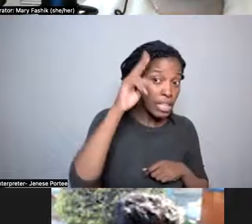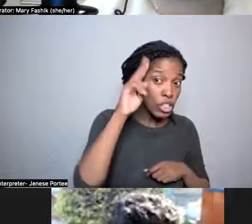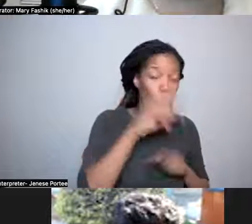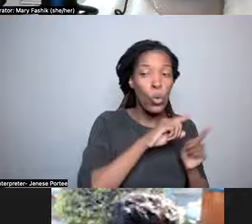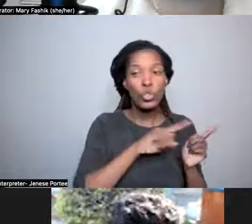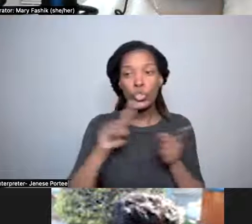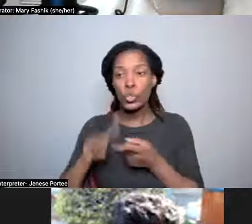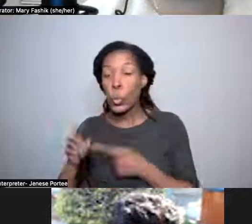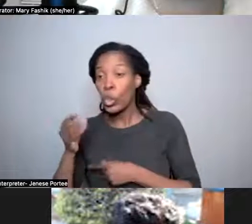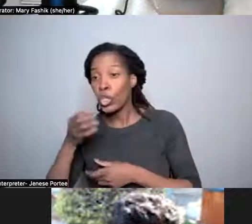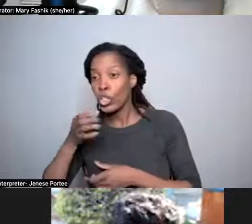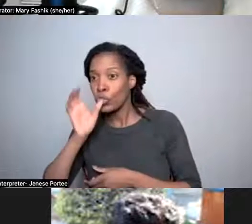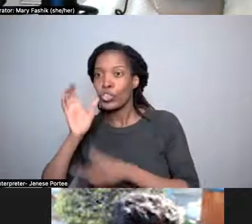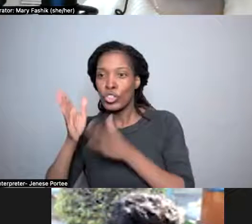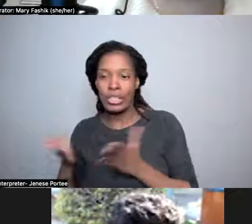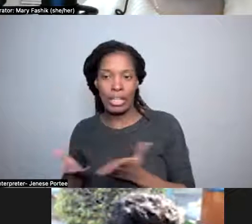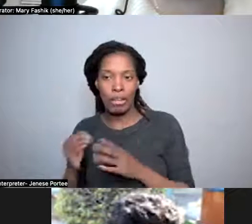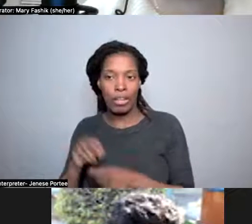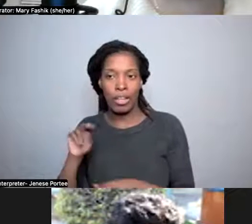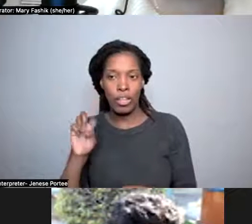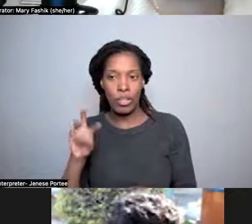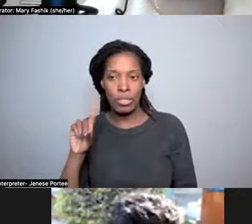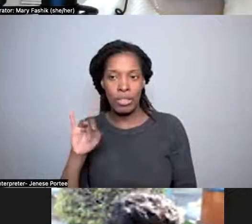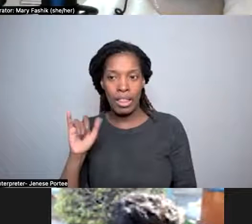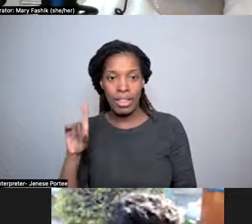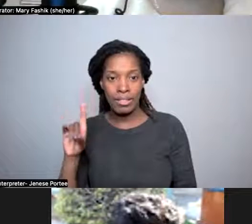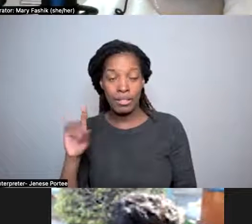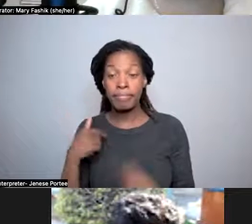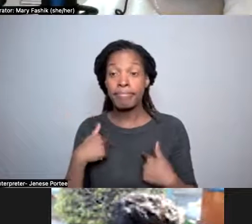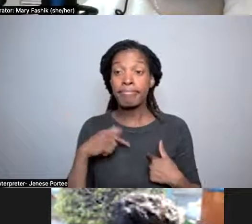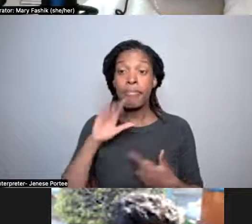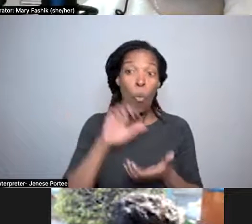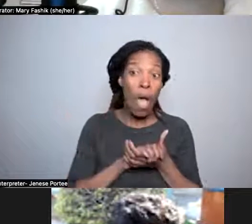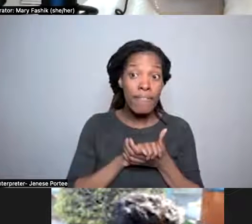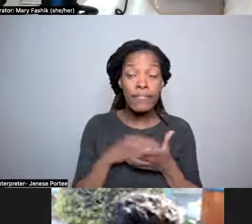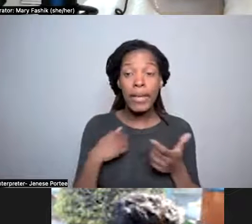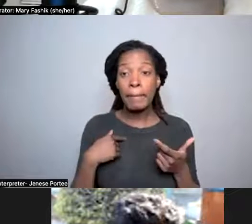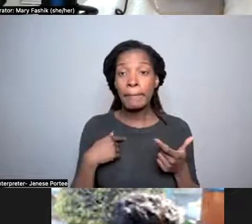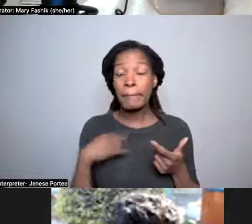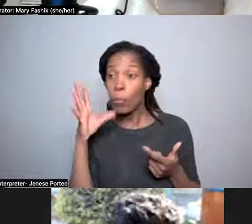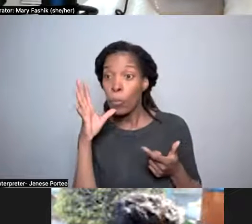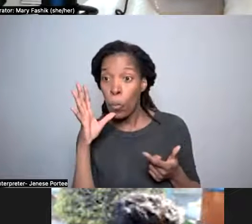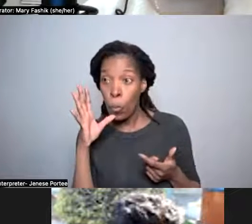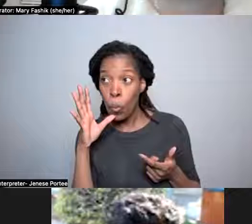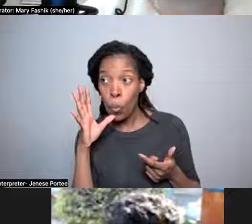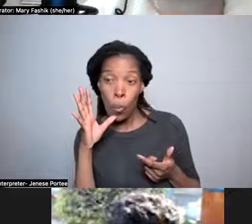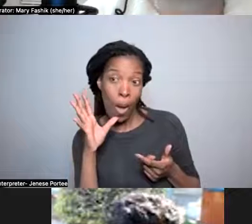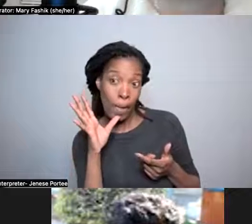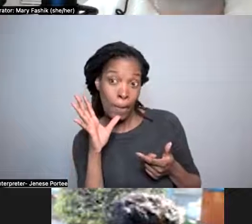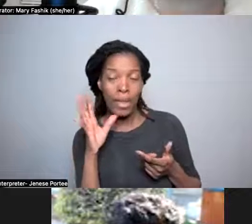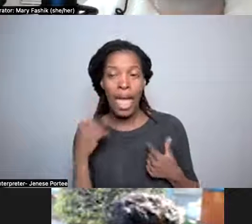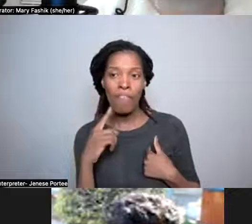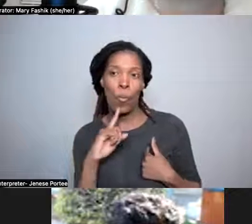wife. I'm a mum to a pocket rocket 1-year-old who is already faster and more determined and stronger willed than